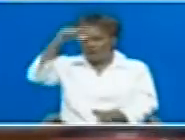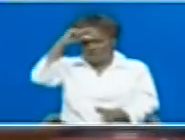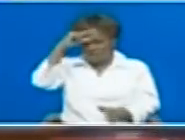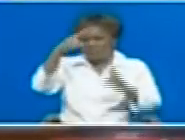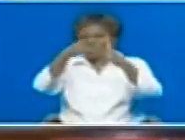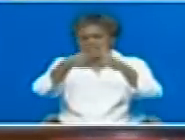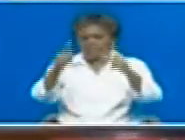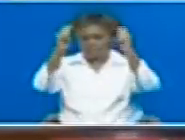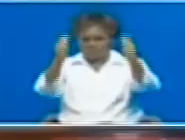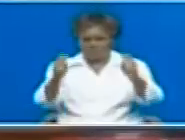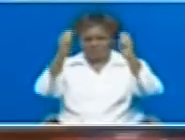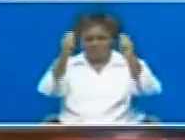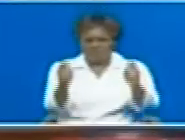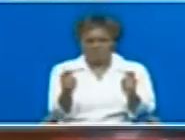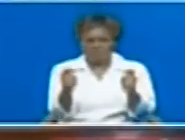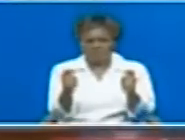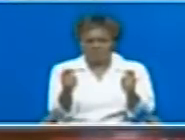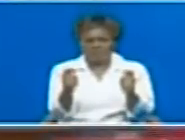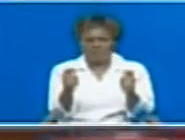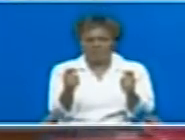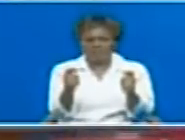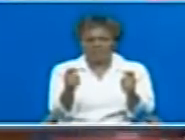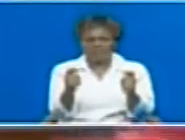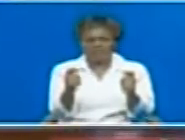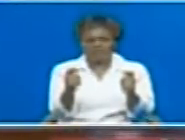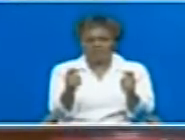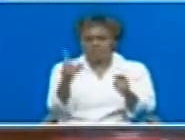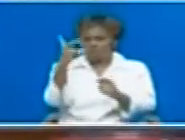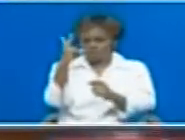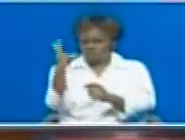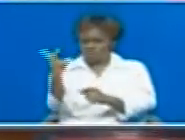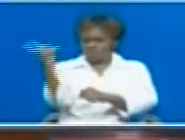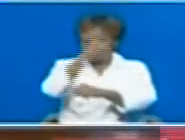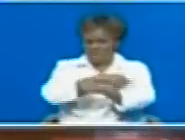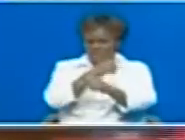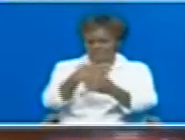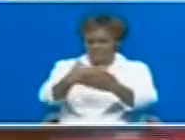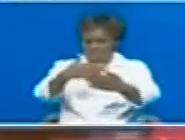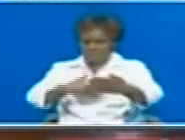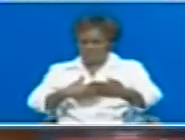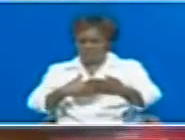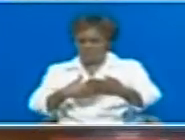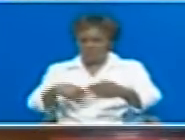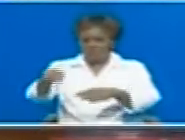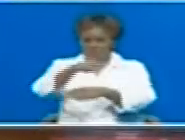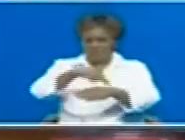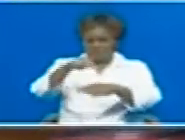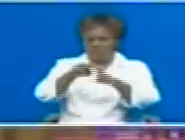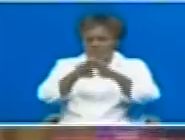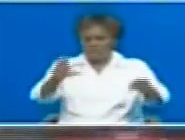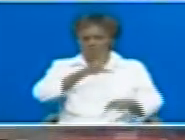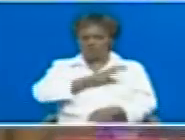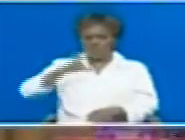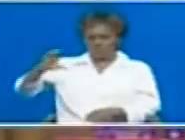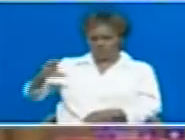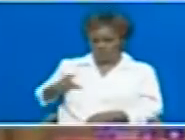the investigation. In fact, a day to the demonstrations, 2 days before the demonstration, the chairman of the National Land Commission went